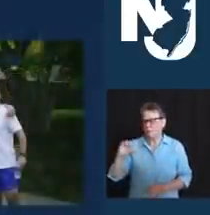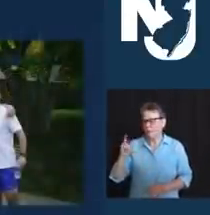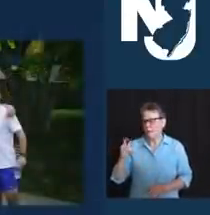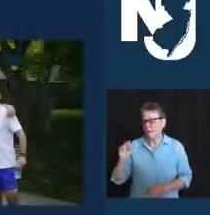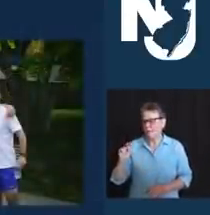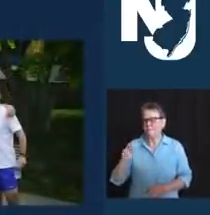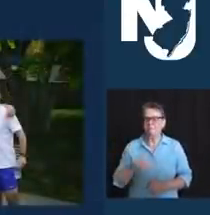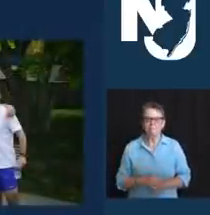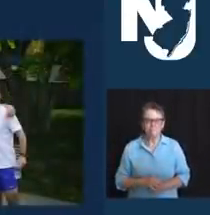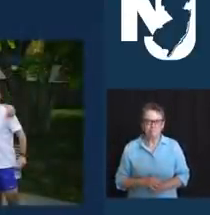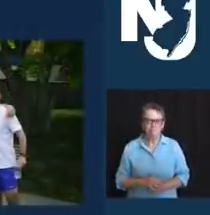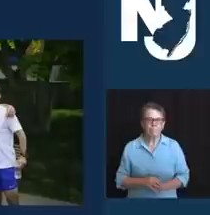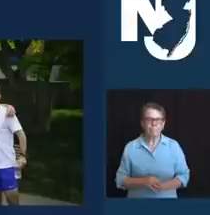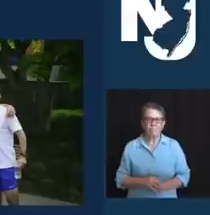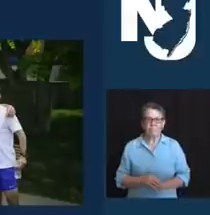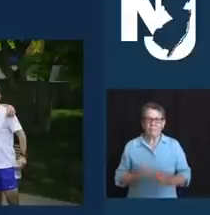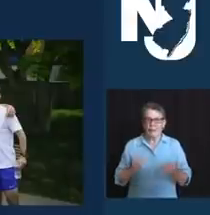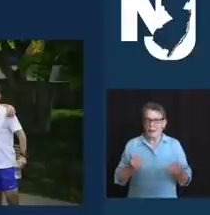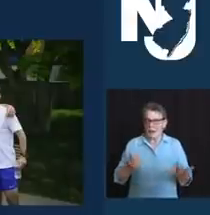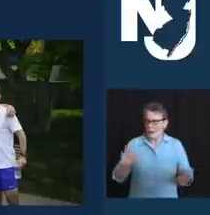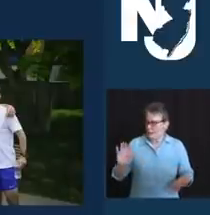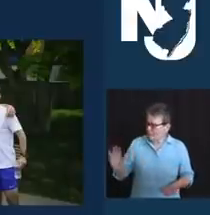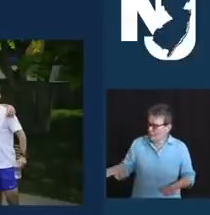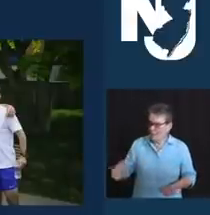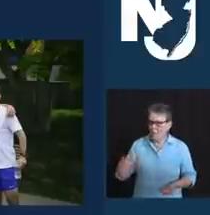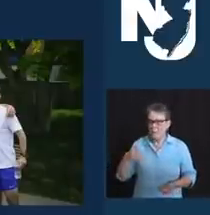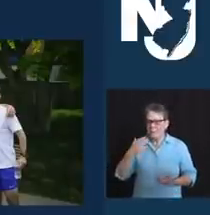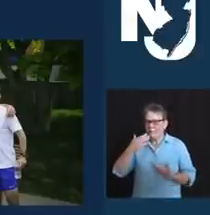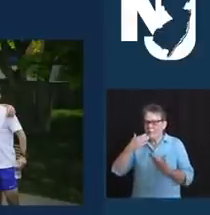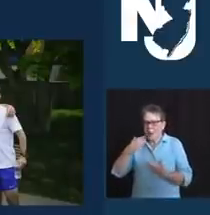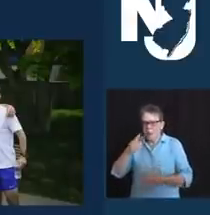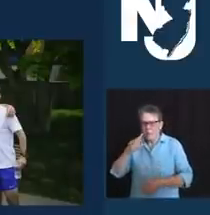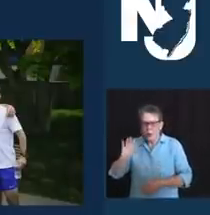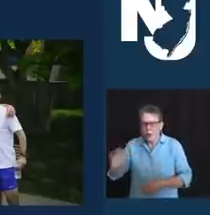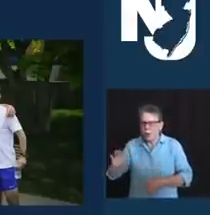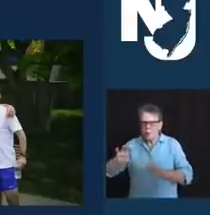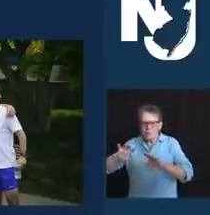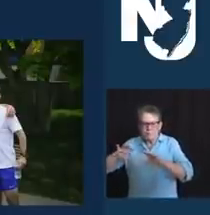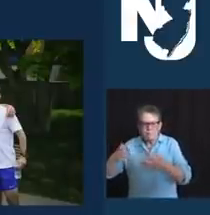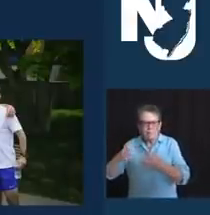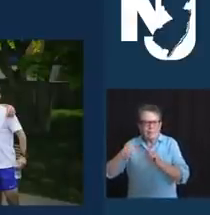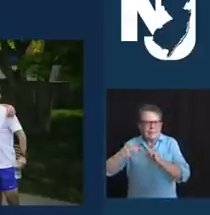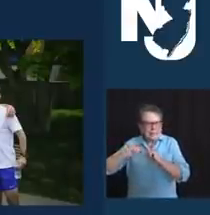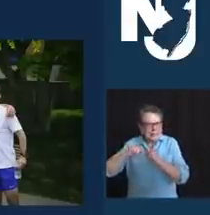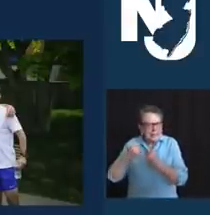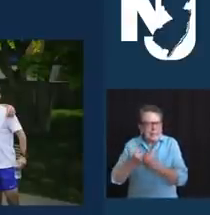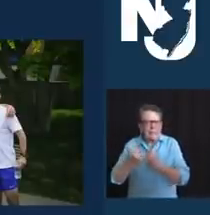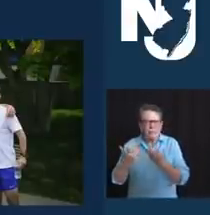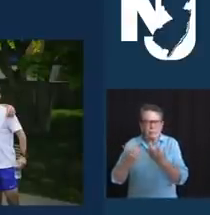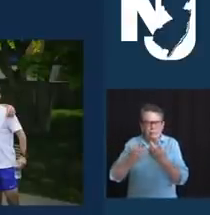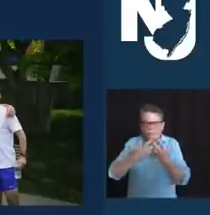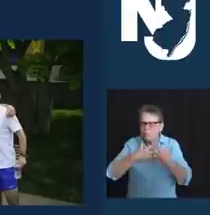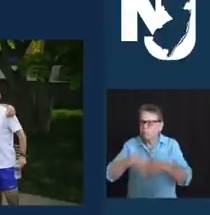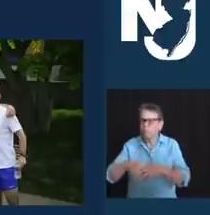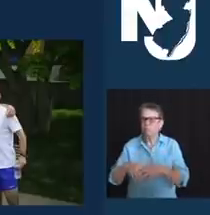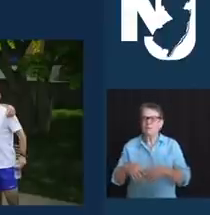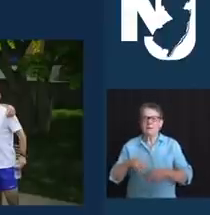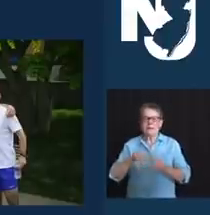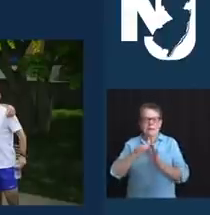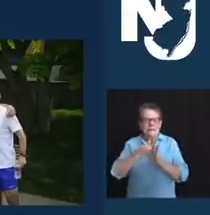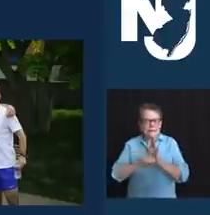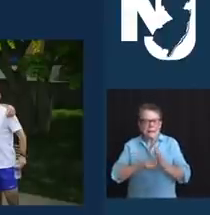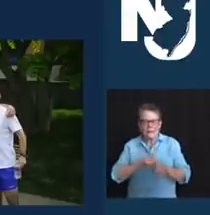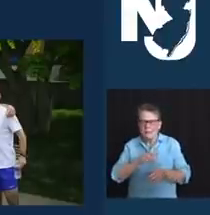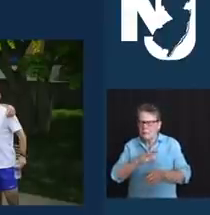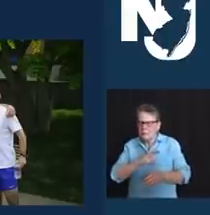by giving thanks to you and your team at the New Jersey State Police in the New Jersey State Police Memorial Association on Saturday's,